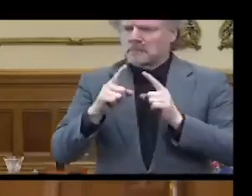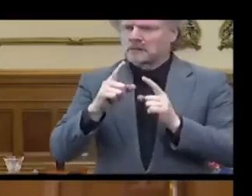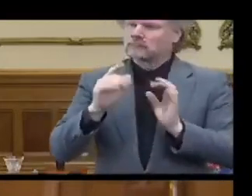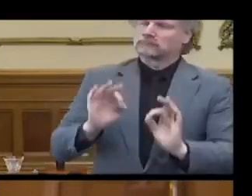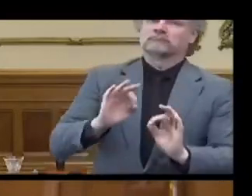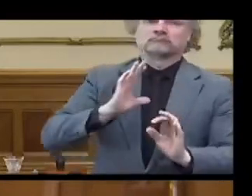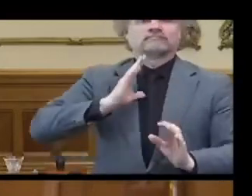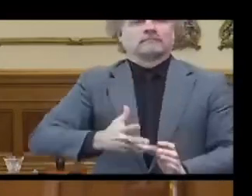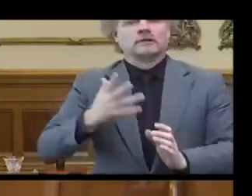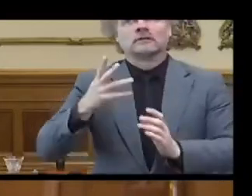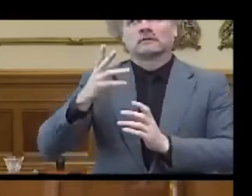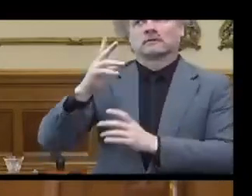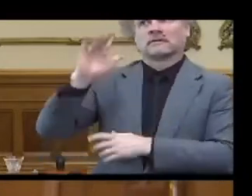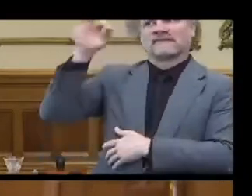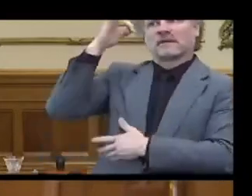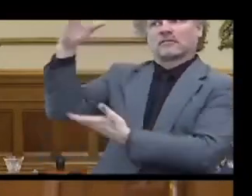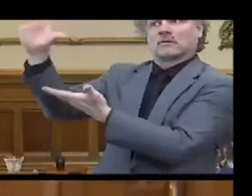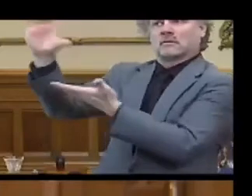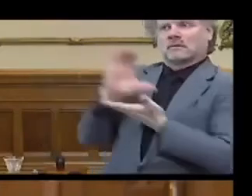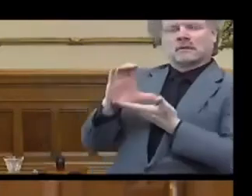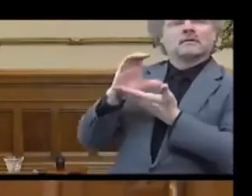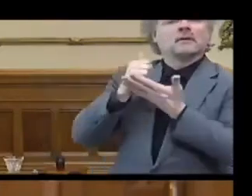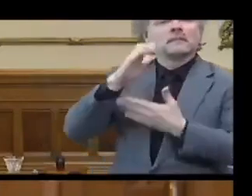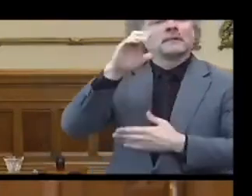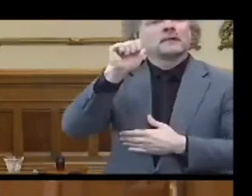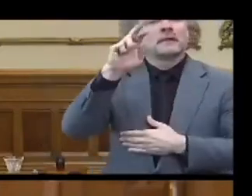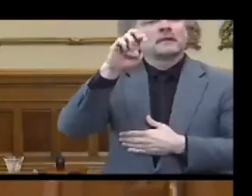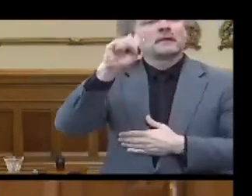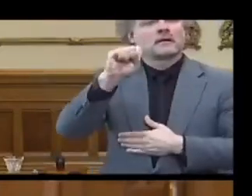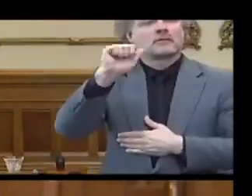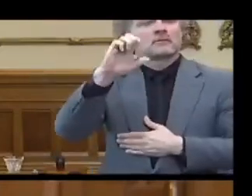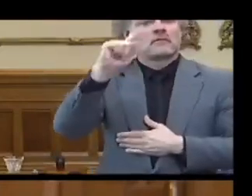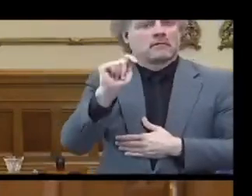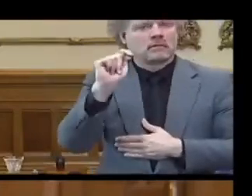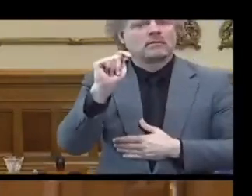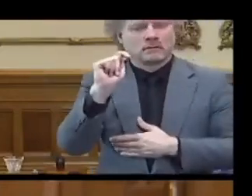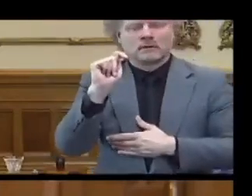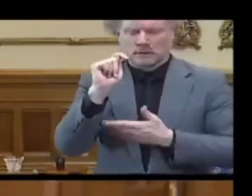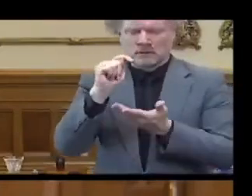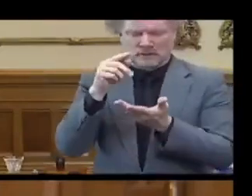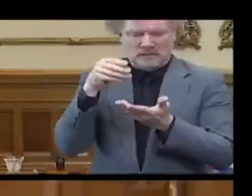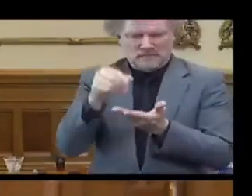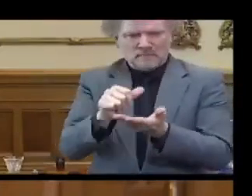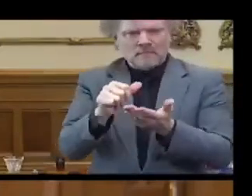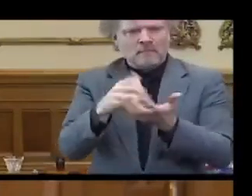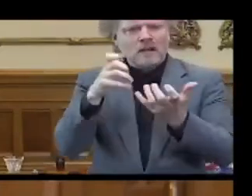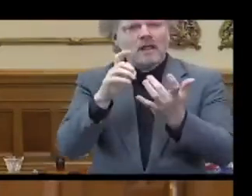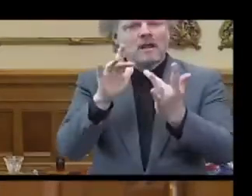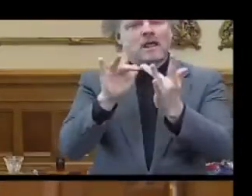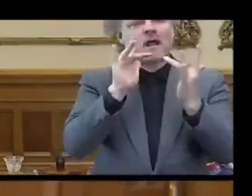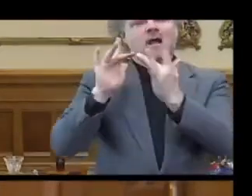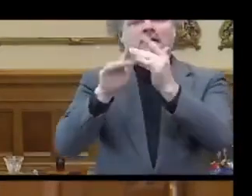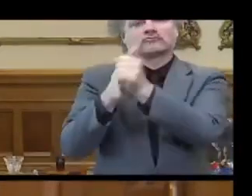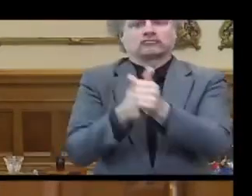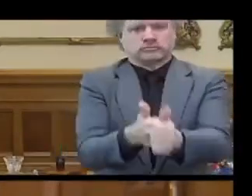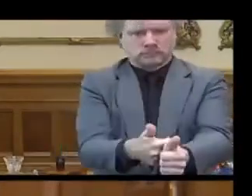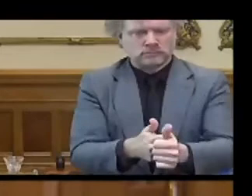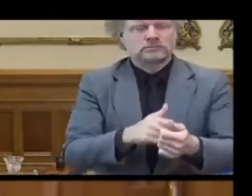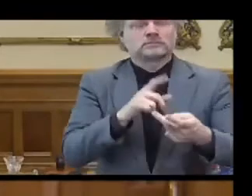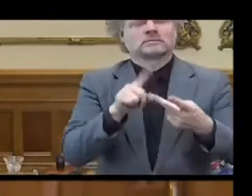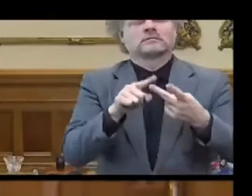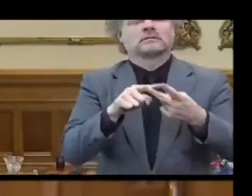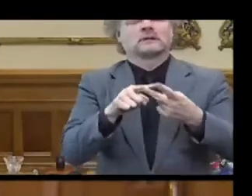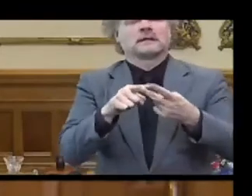of the federal assistance through the CARES Act of covering a lot of the contact tracing and the